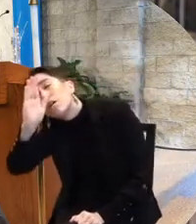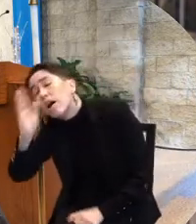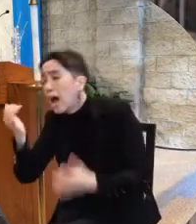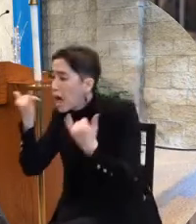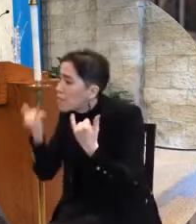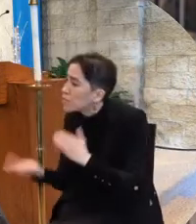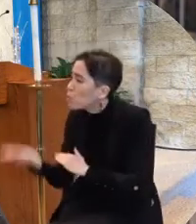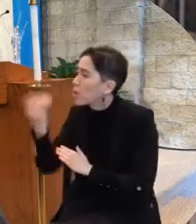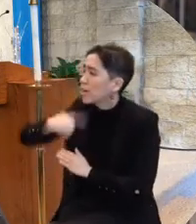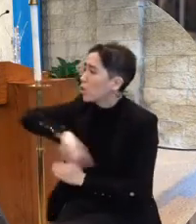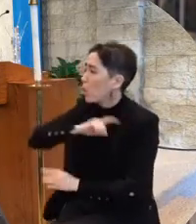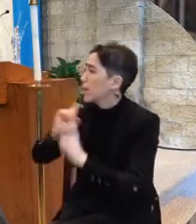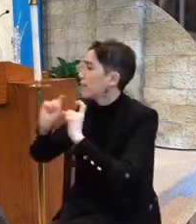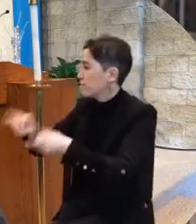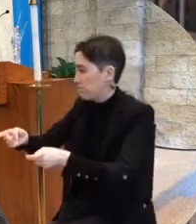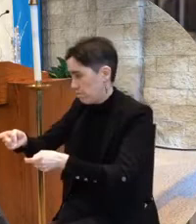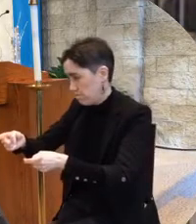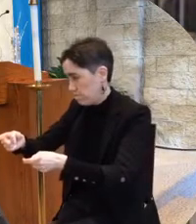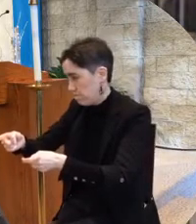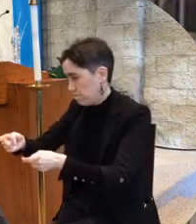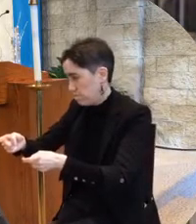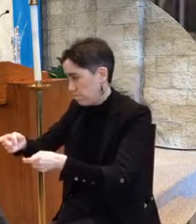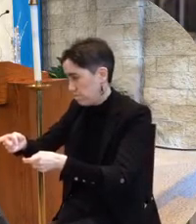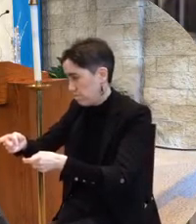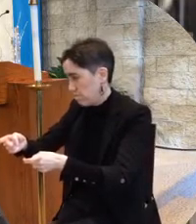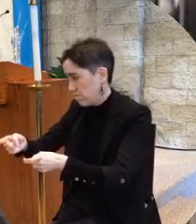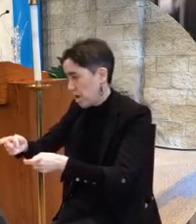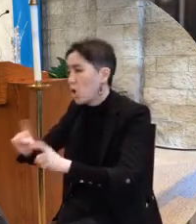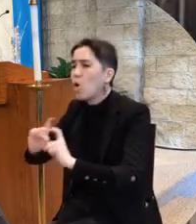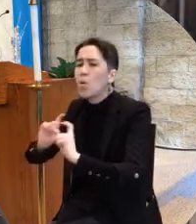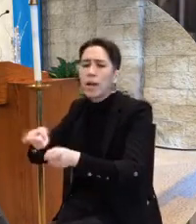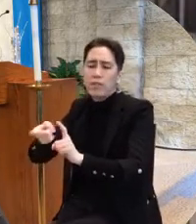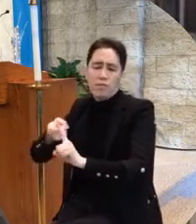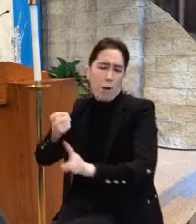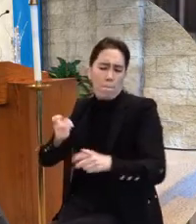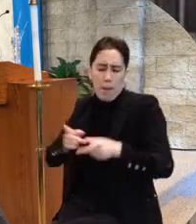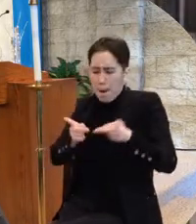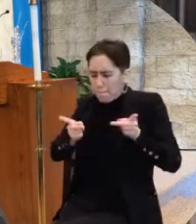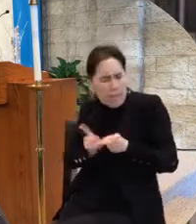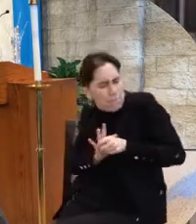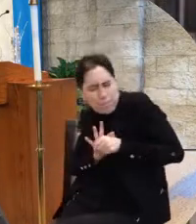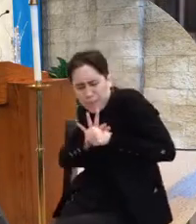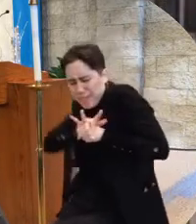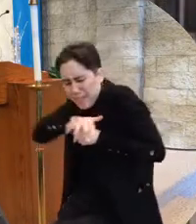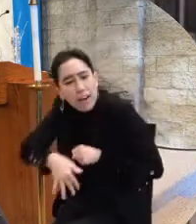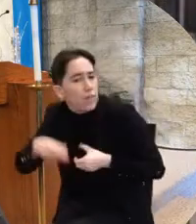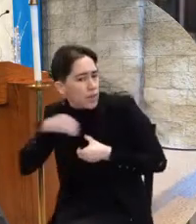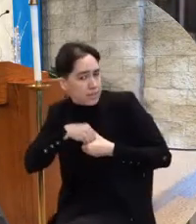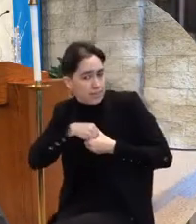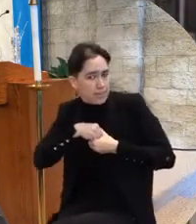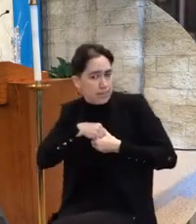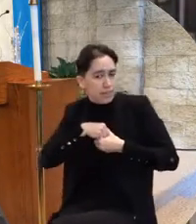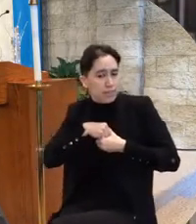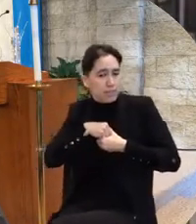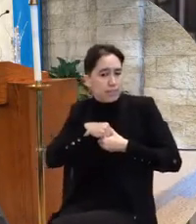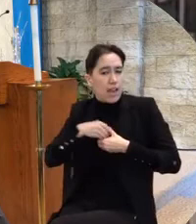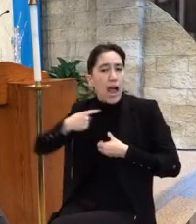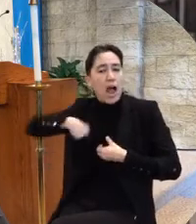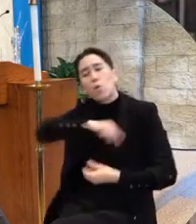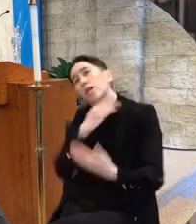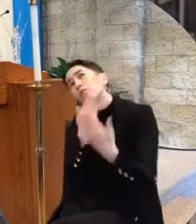give. We give from a source that is ever flowing through us, and that we are